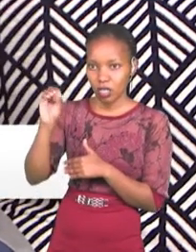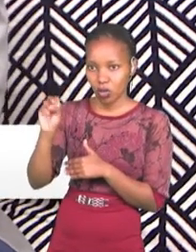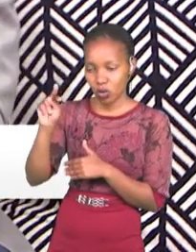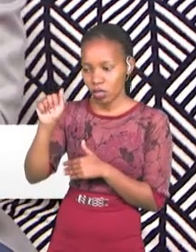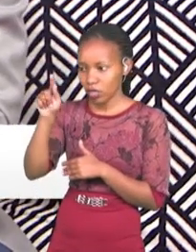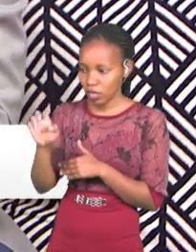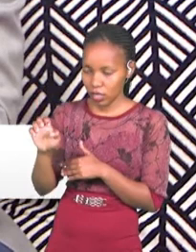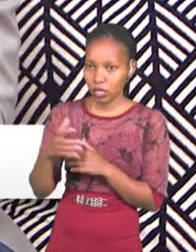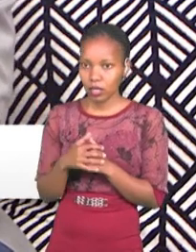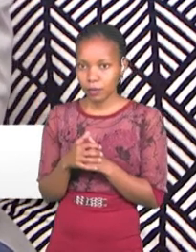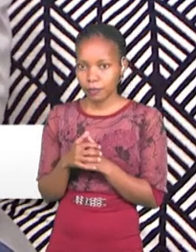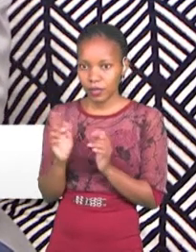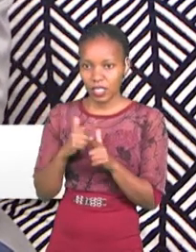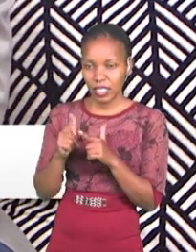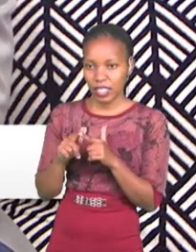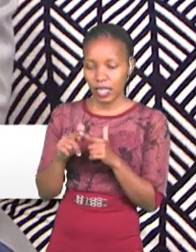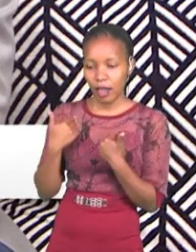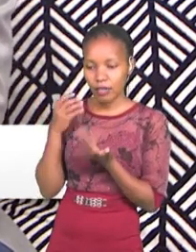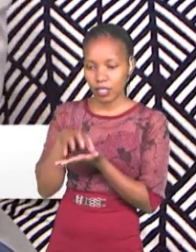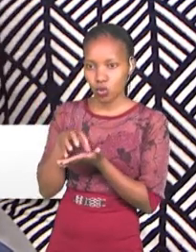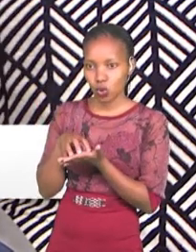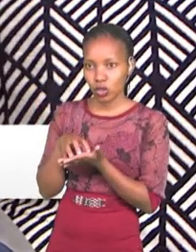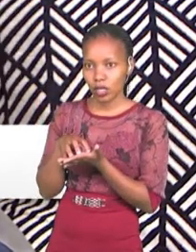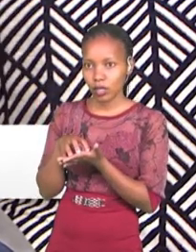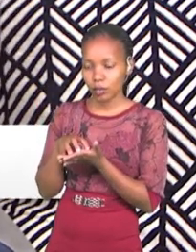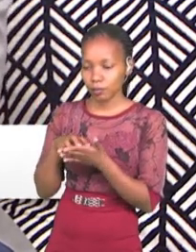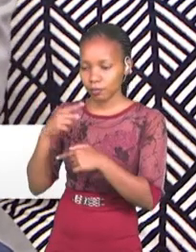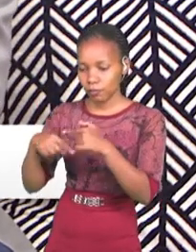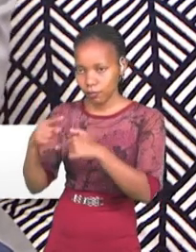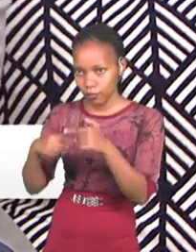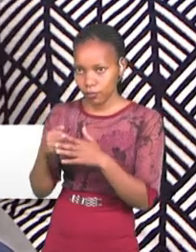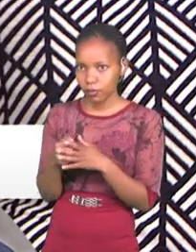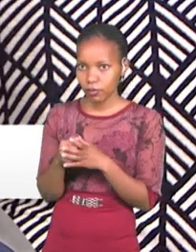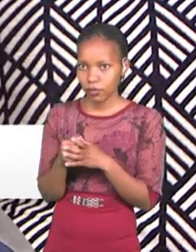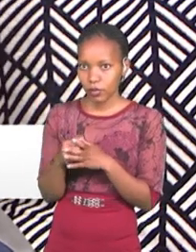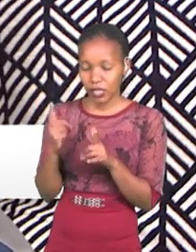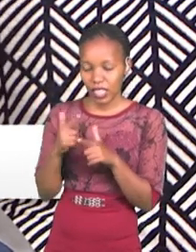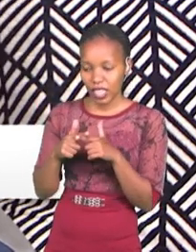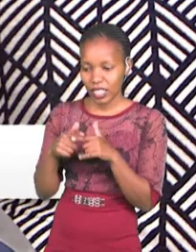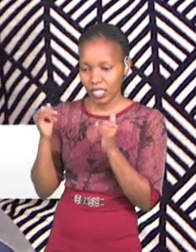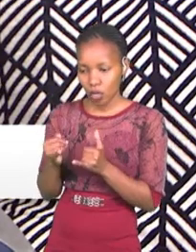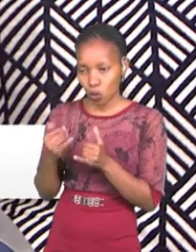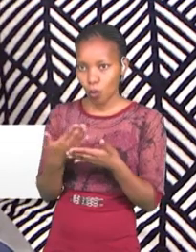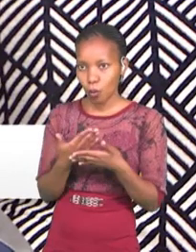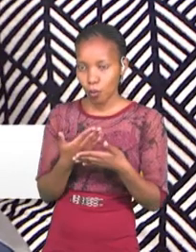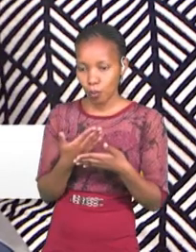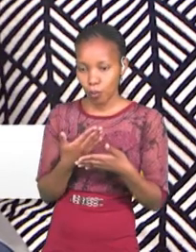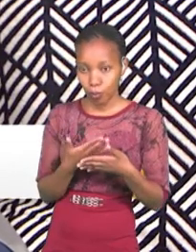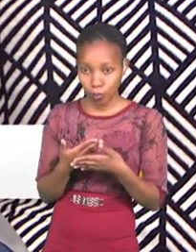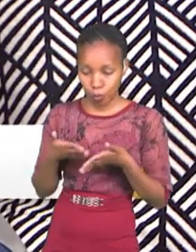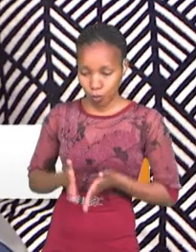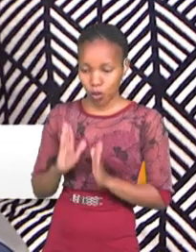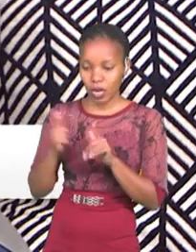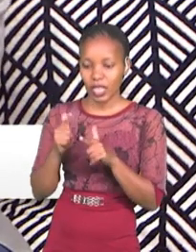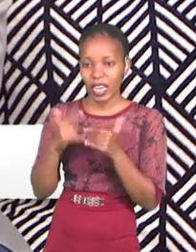is, we find a situation whereby there's a progress. Now, it goes to now newborn, of course, newborn, neonate, and now